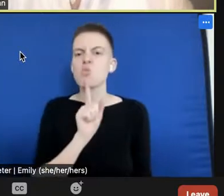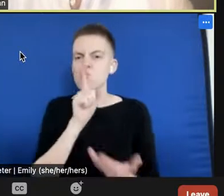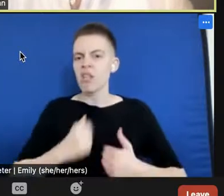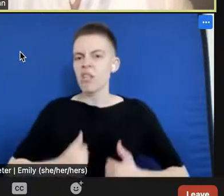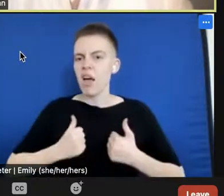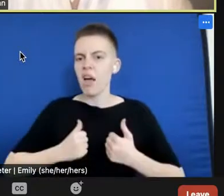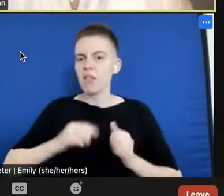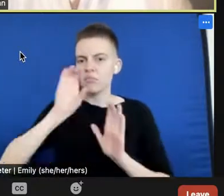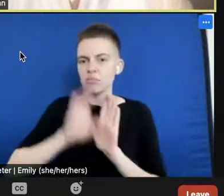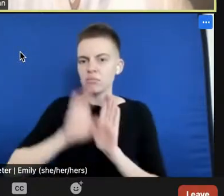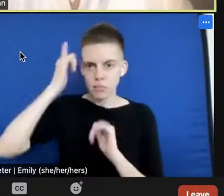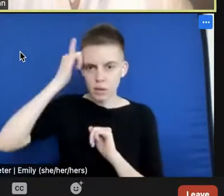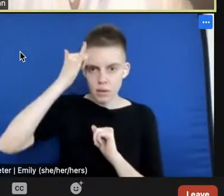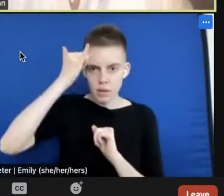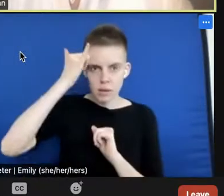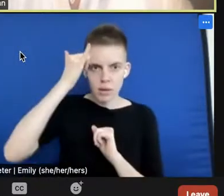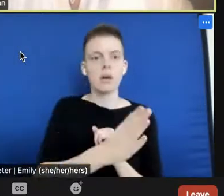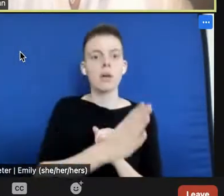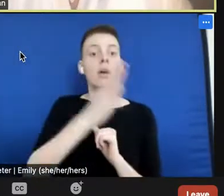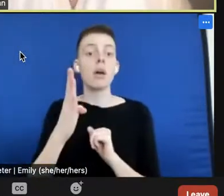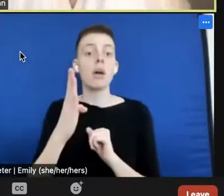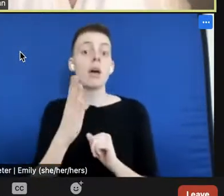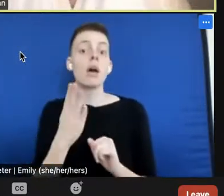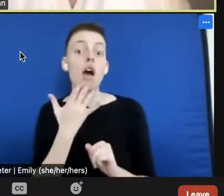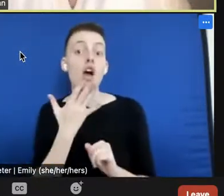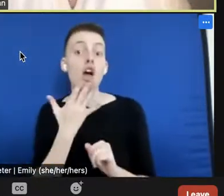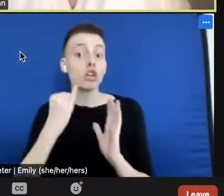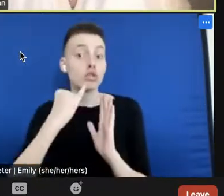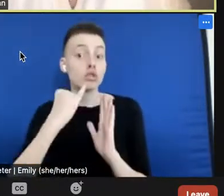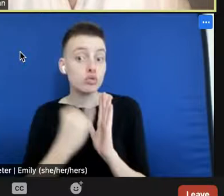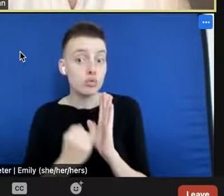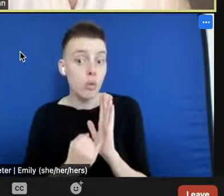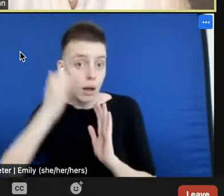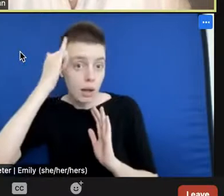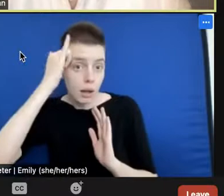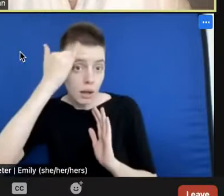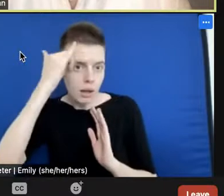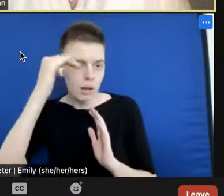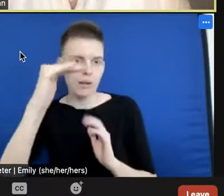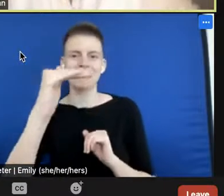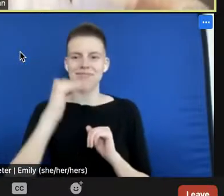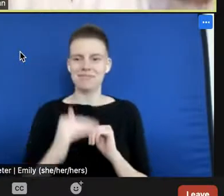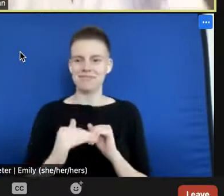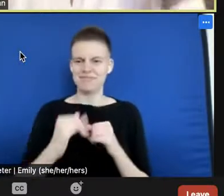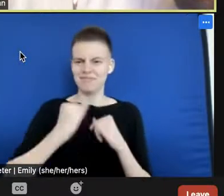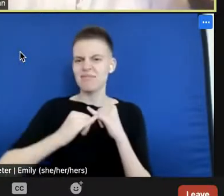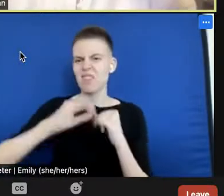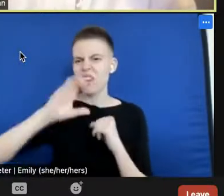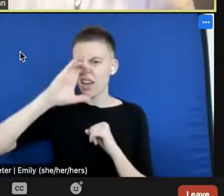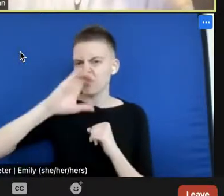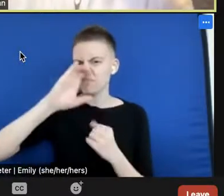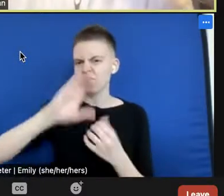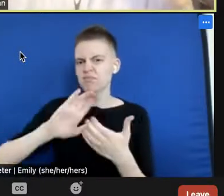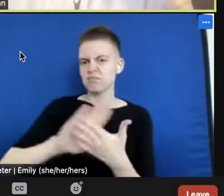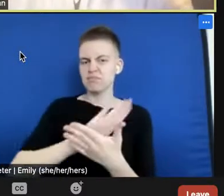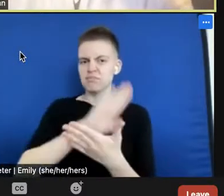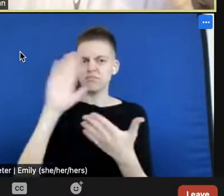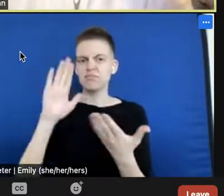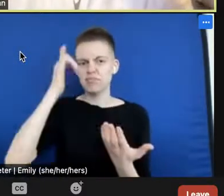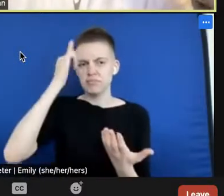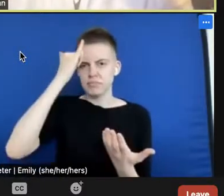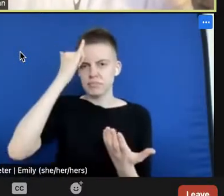color drawing that's realistic of a cow, and the stylized color version. The same child who